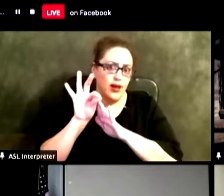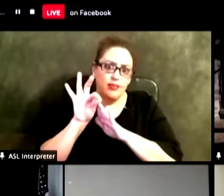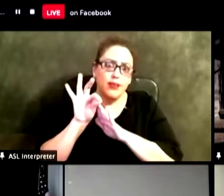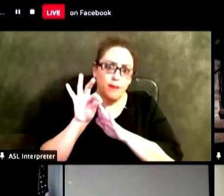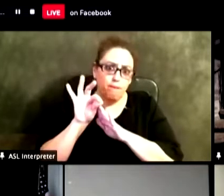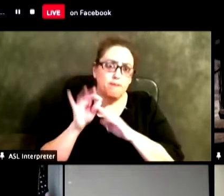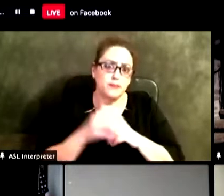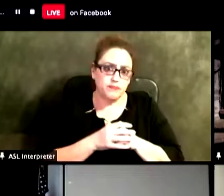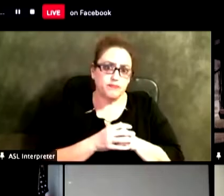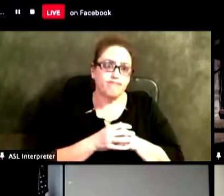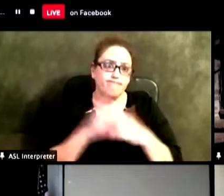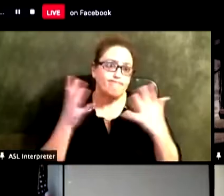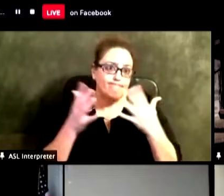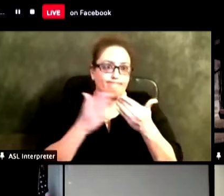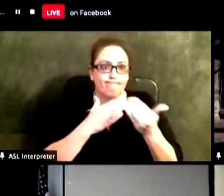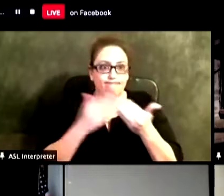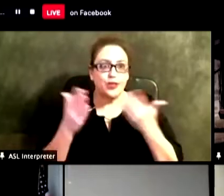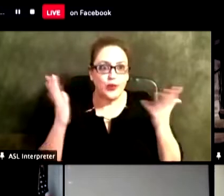Anyway,